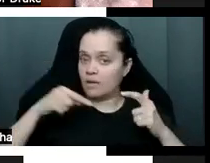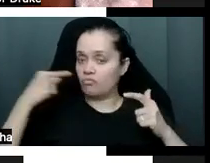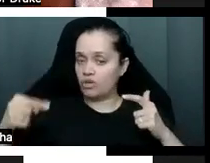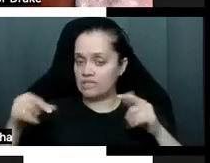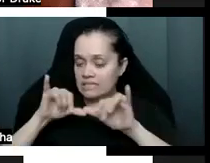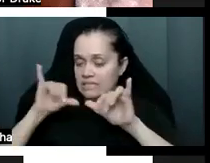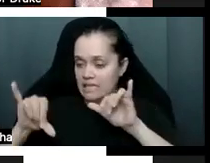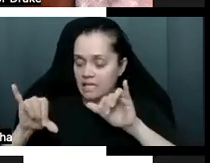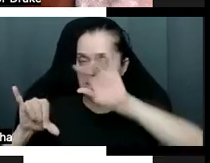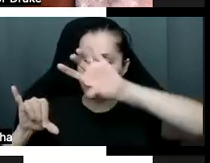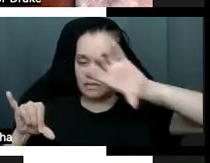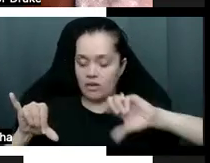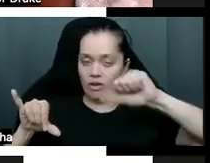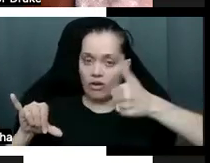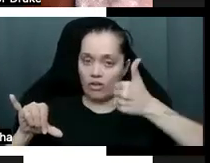other pieces went away.